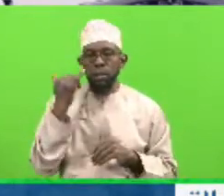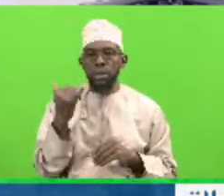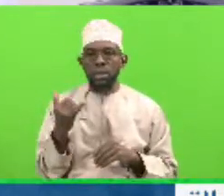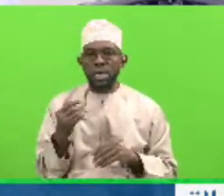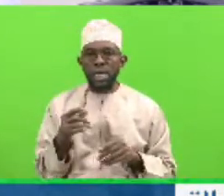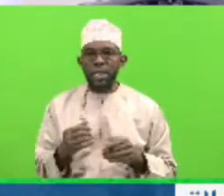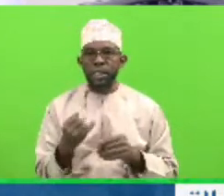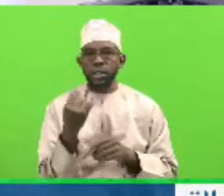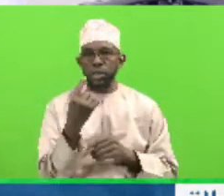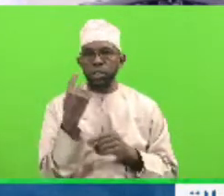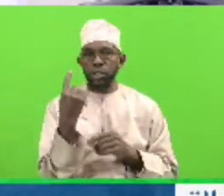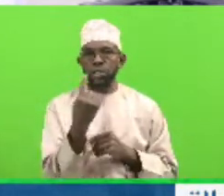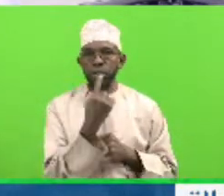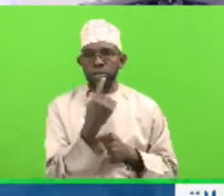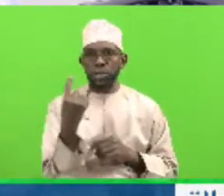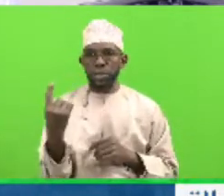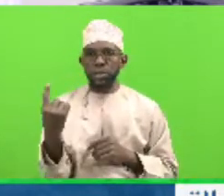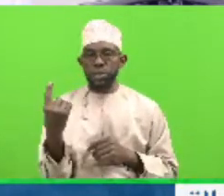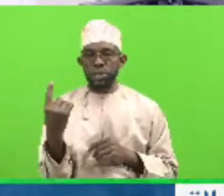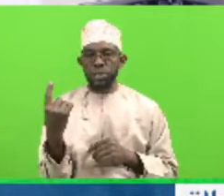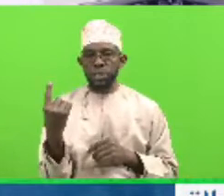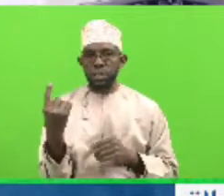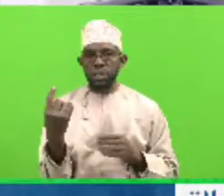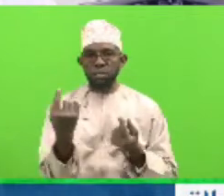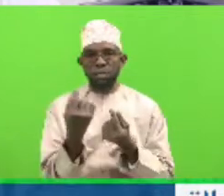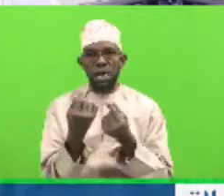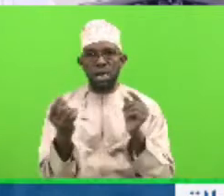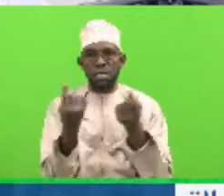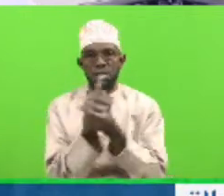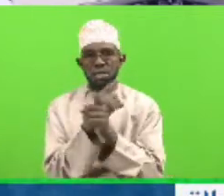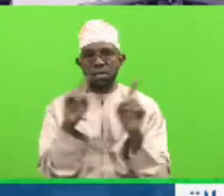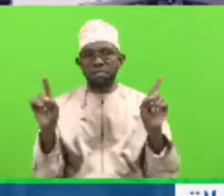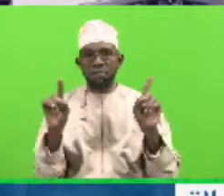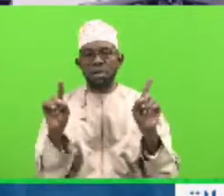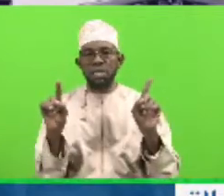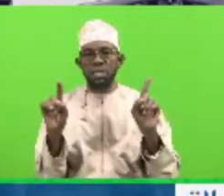each of them has different characteristics.